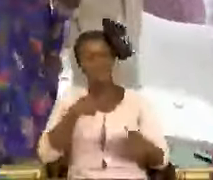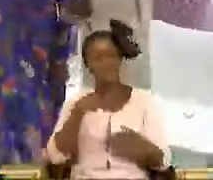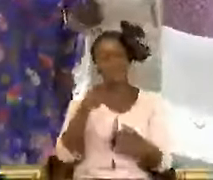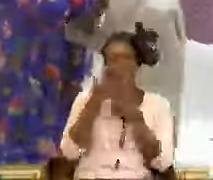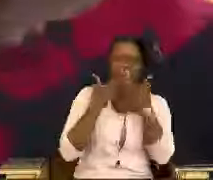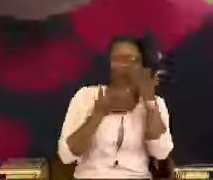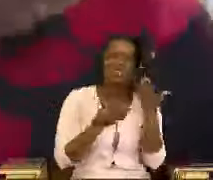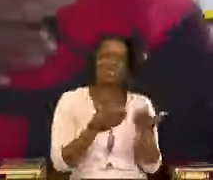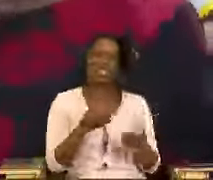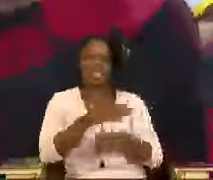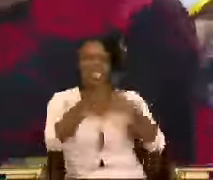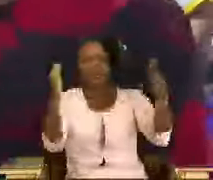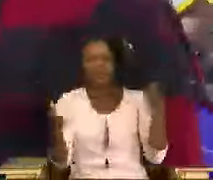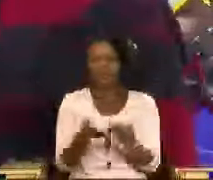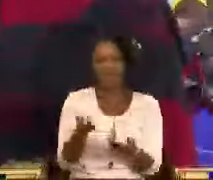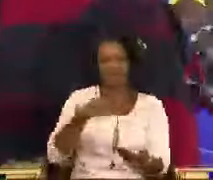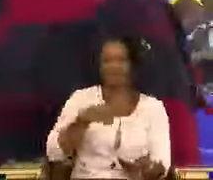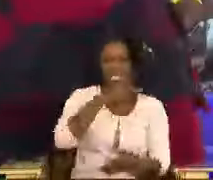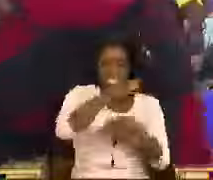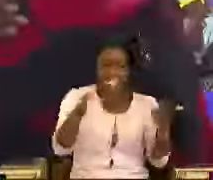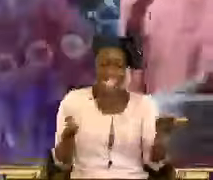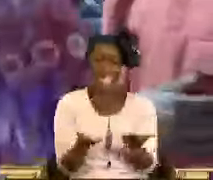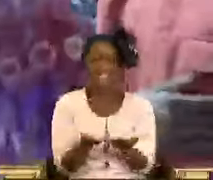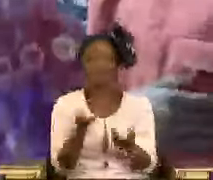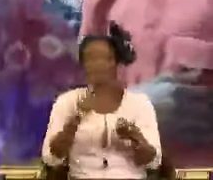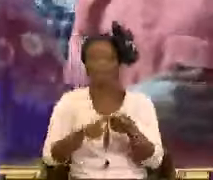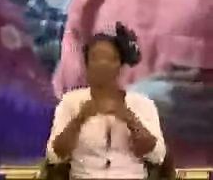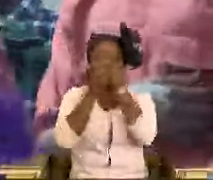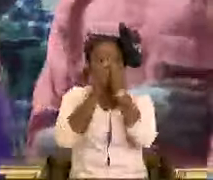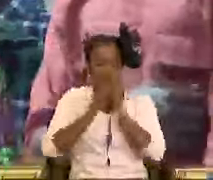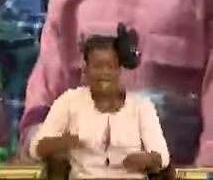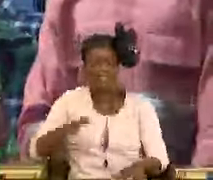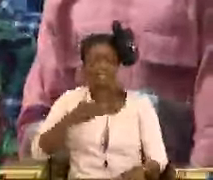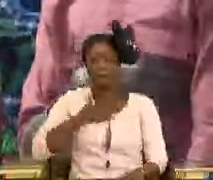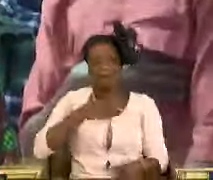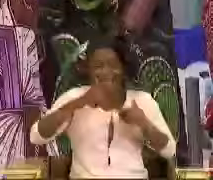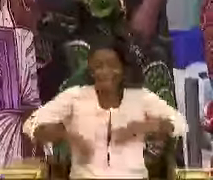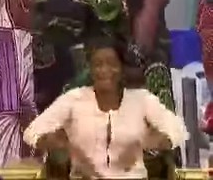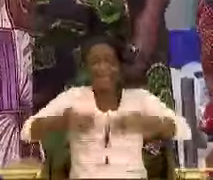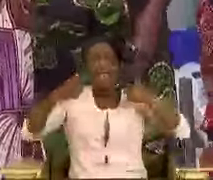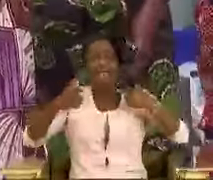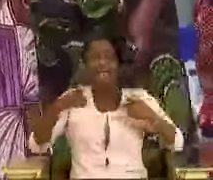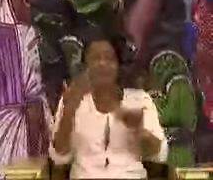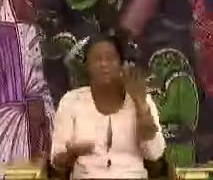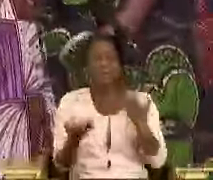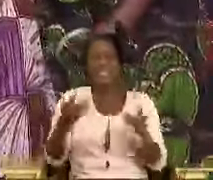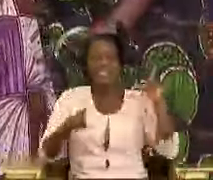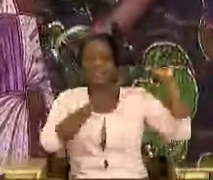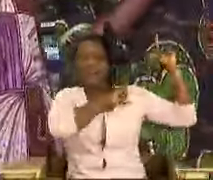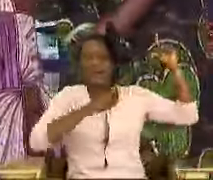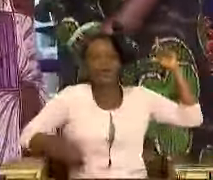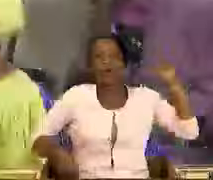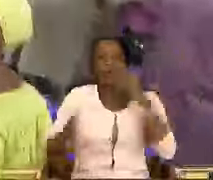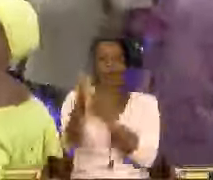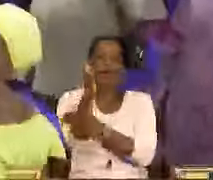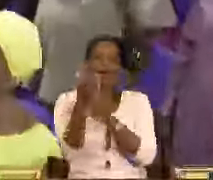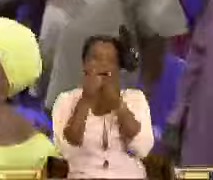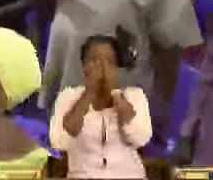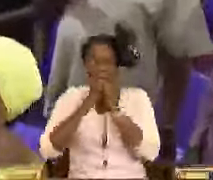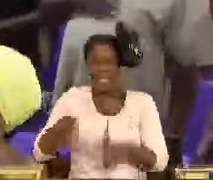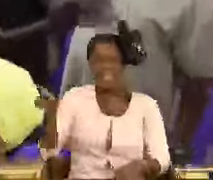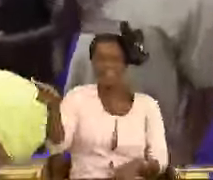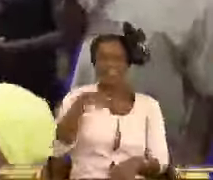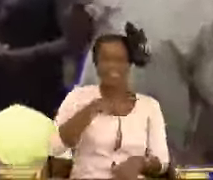good he brought me here to bless my life may the Lord God